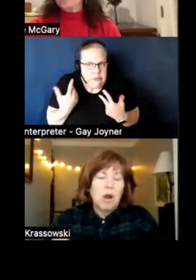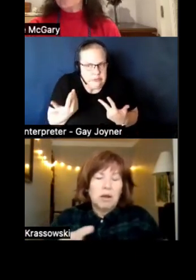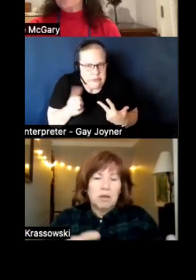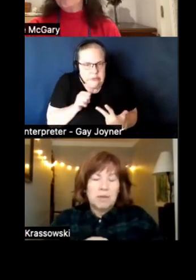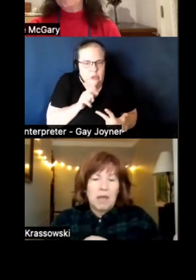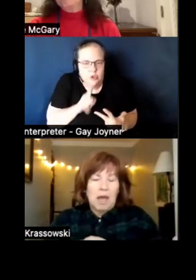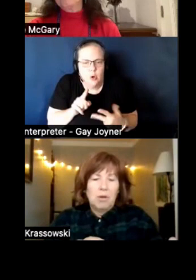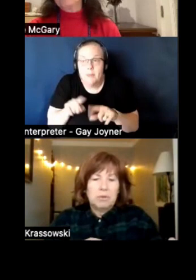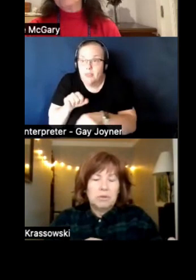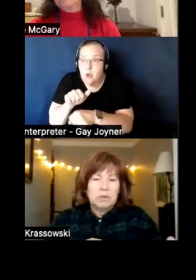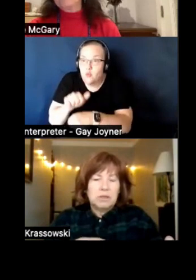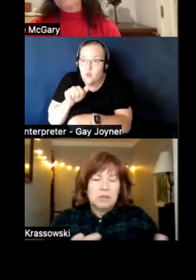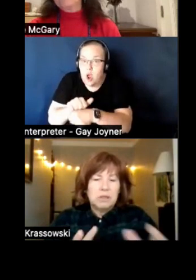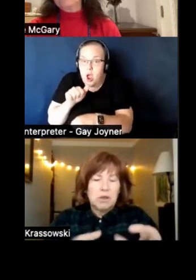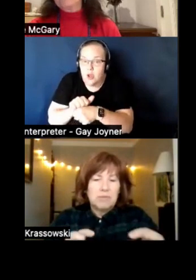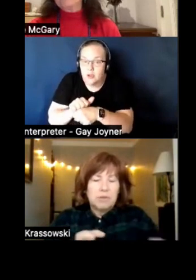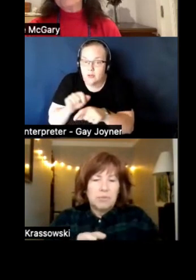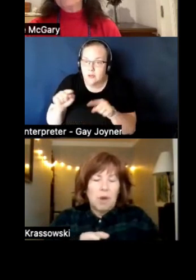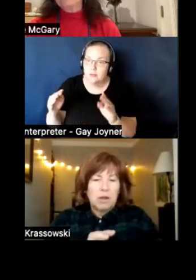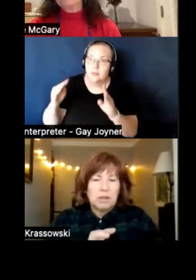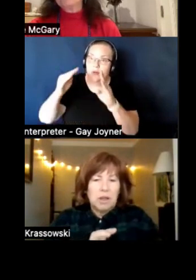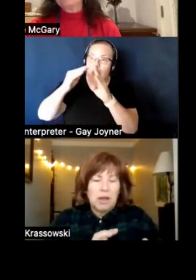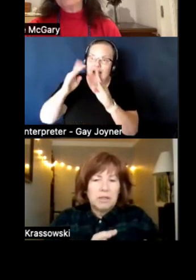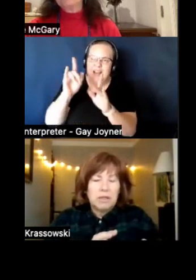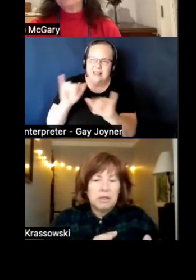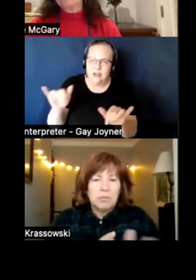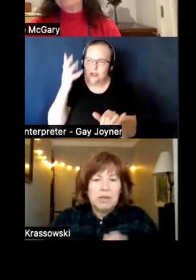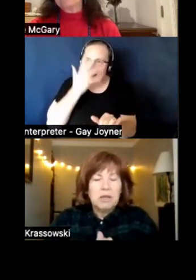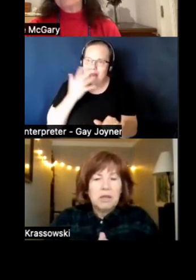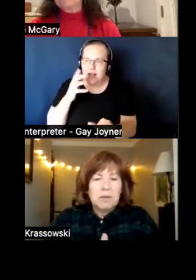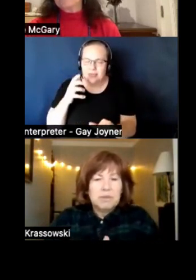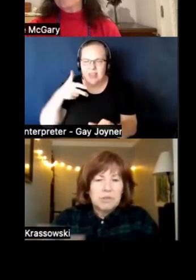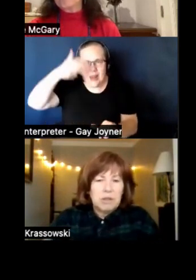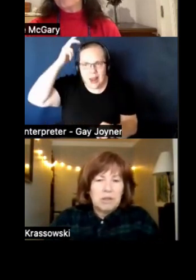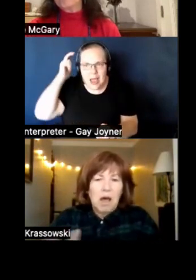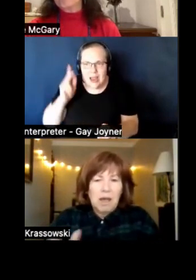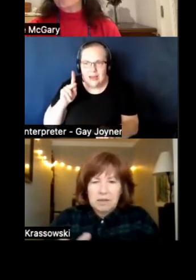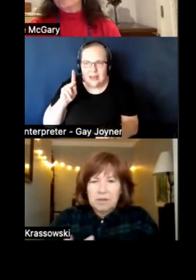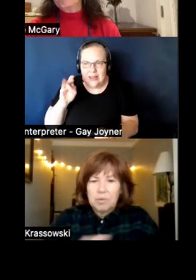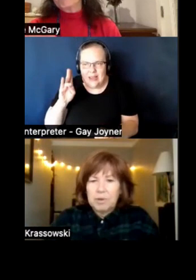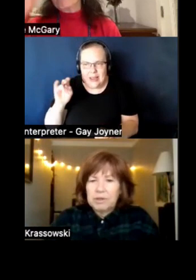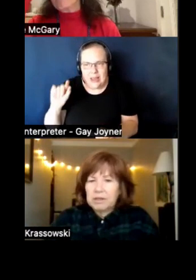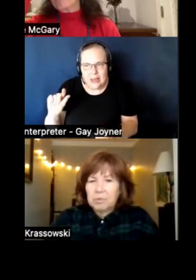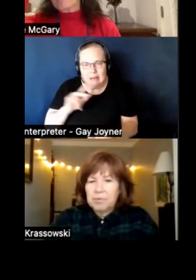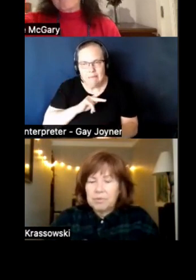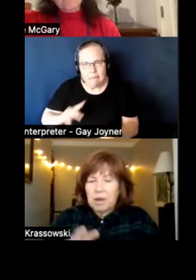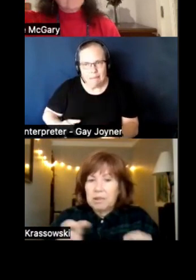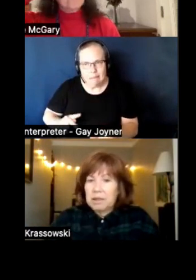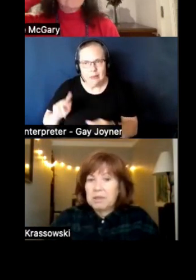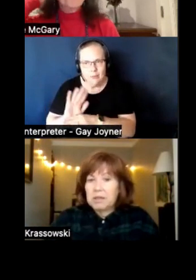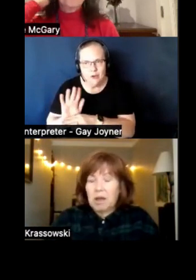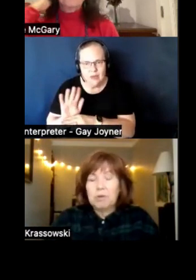the rock coming out is kind of like the rock in the Lion King a little bit. There's a lot going on here with